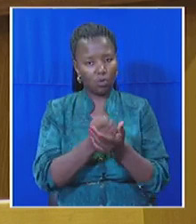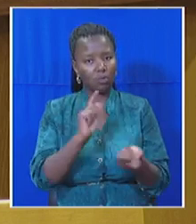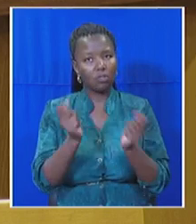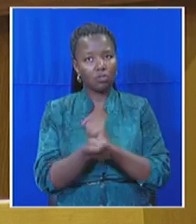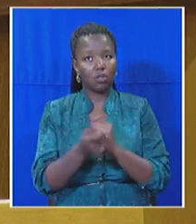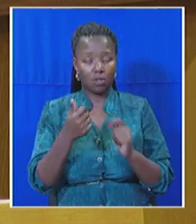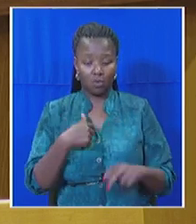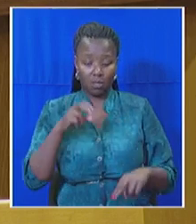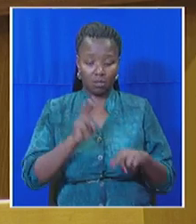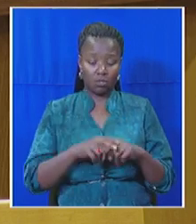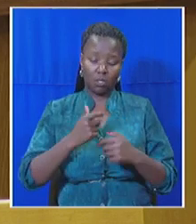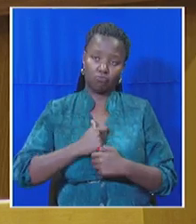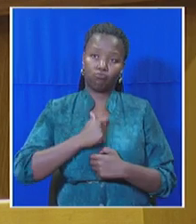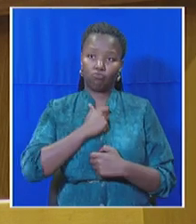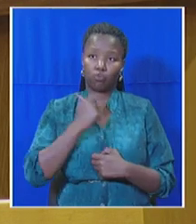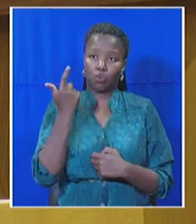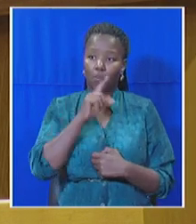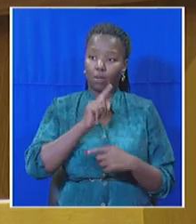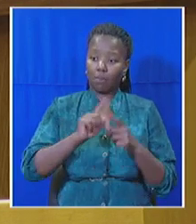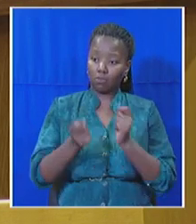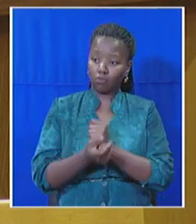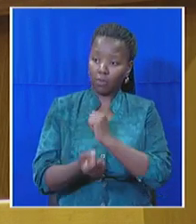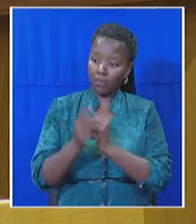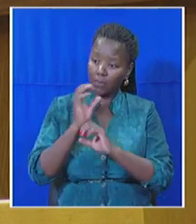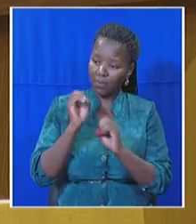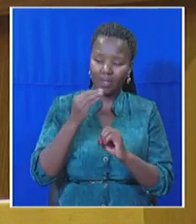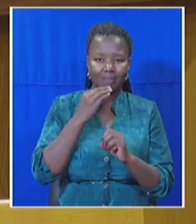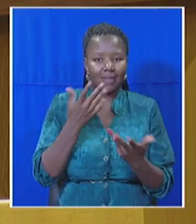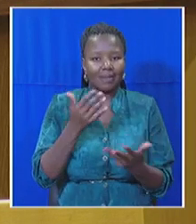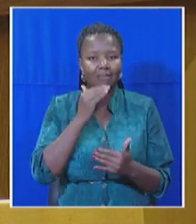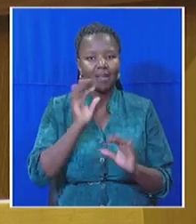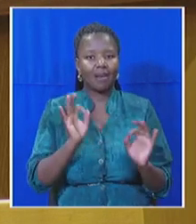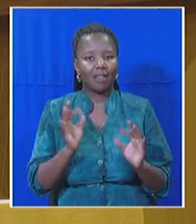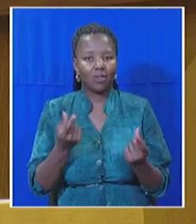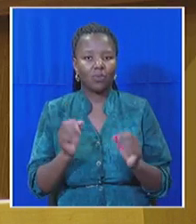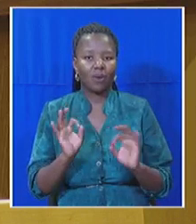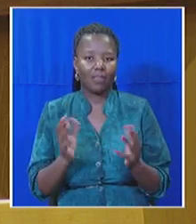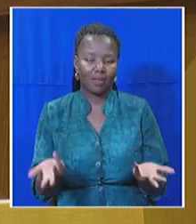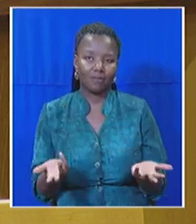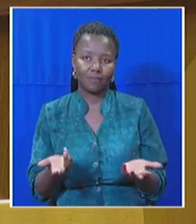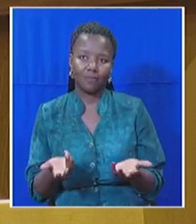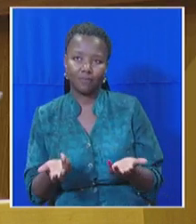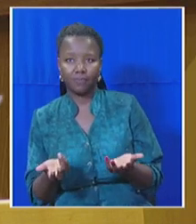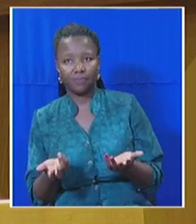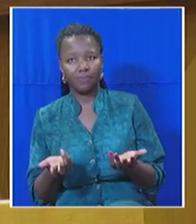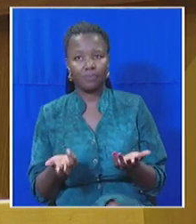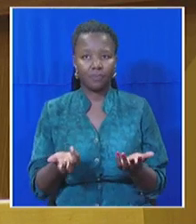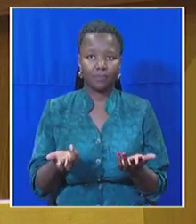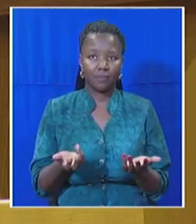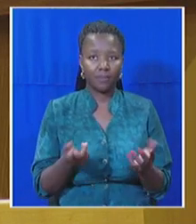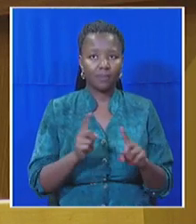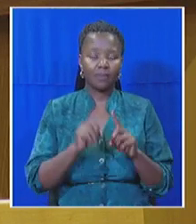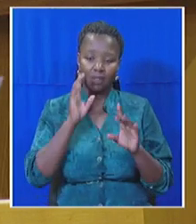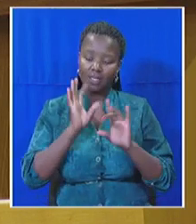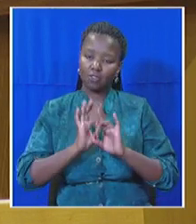here in our nice suits, but if there is no transformation taking place on the ground, we're just, playing with time. It's as simple,